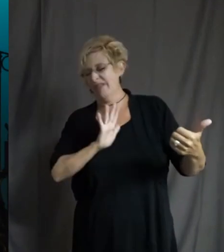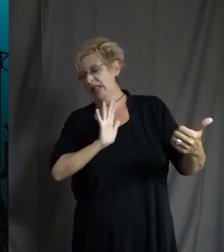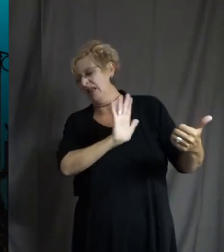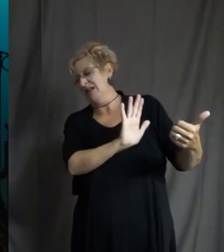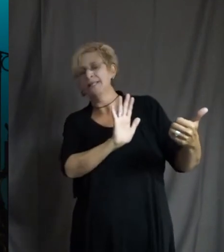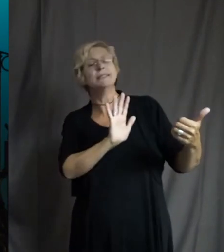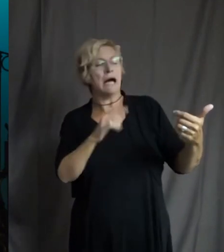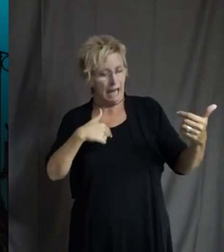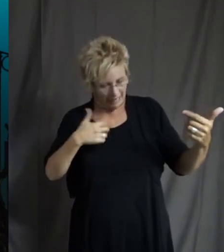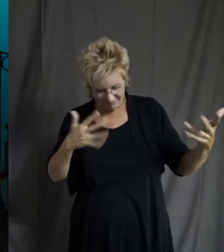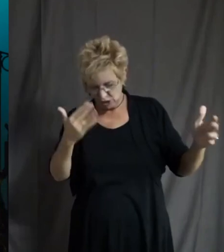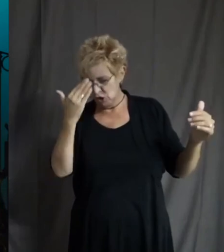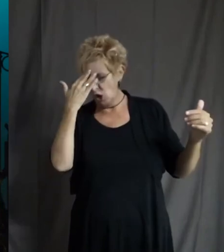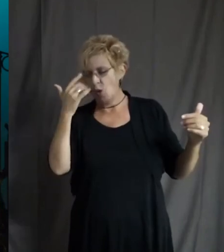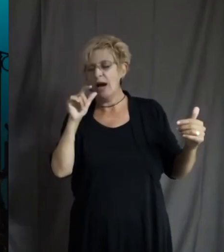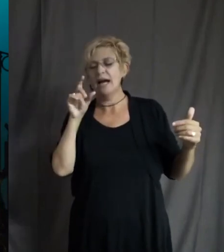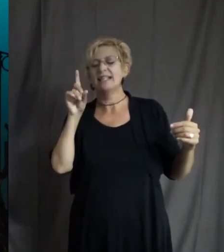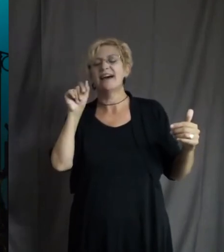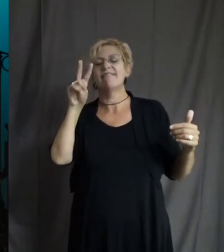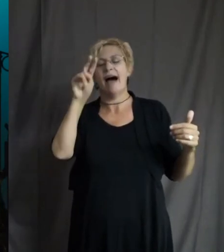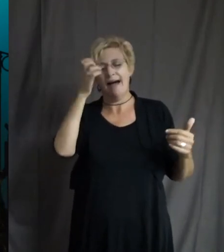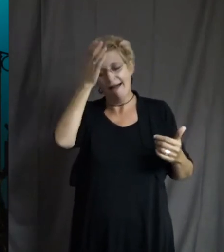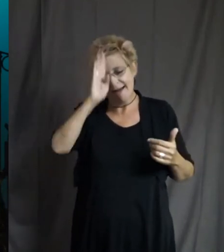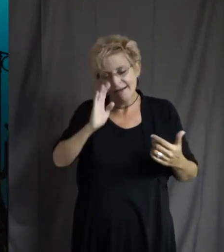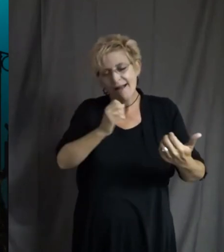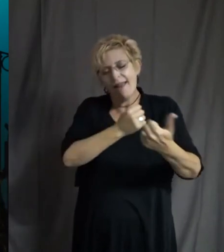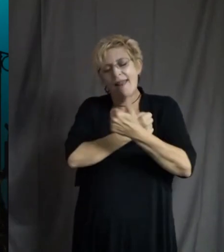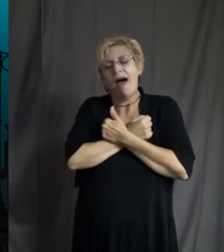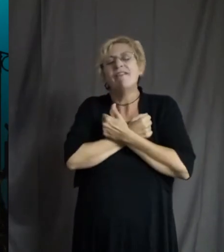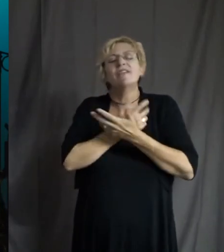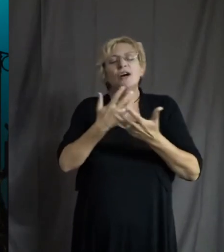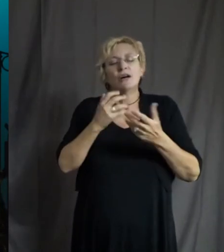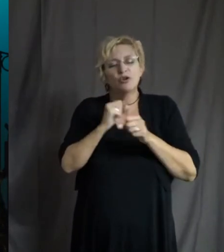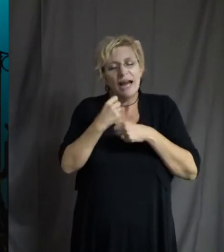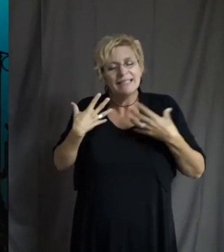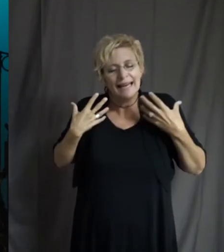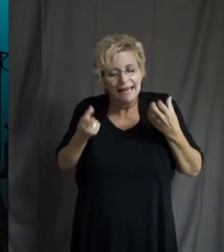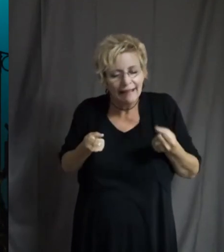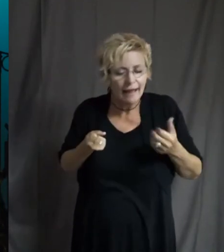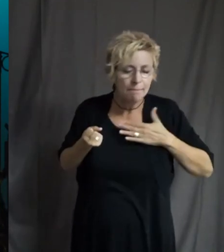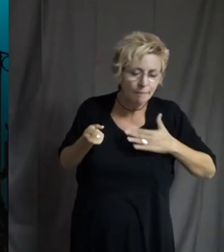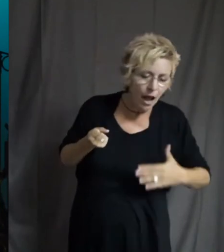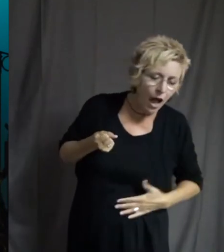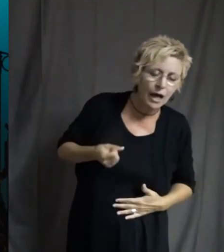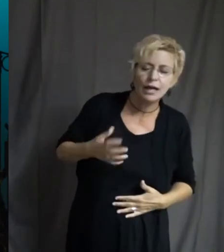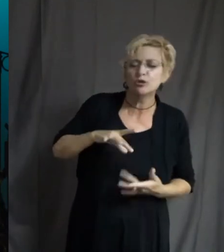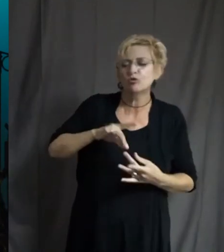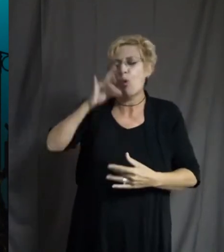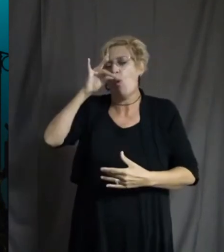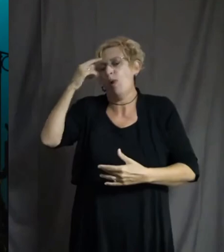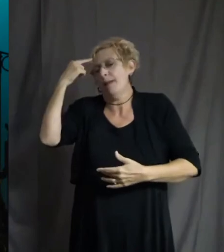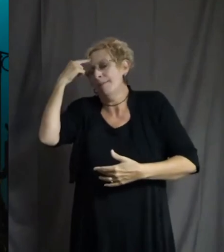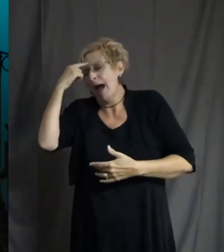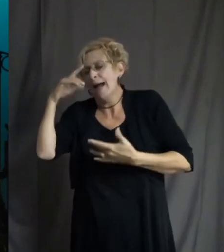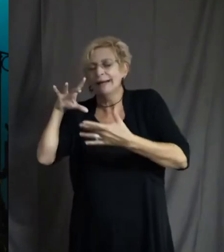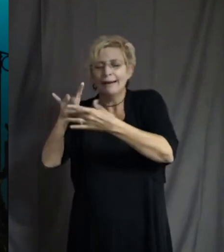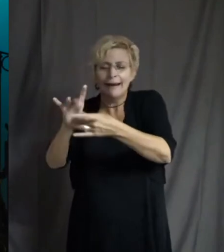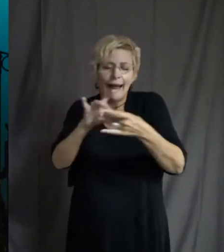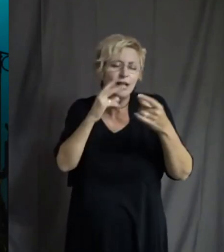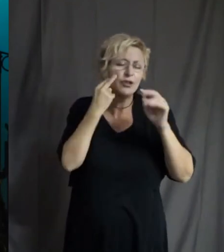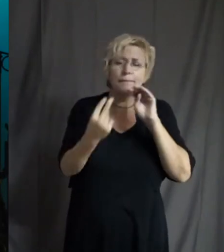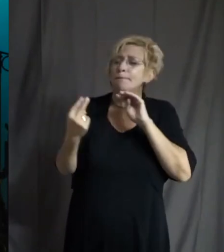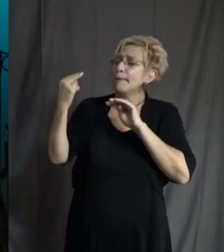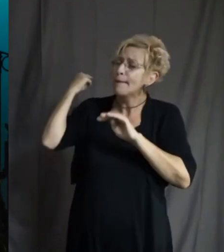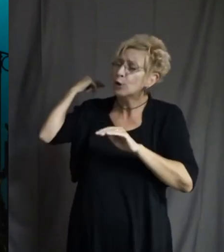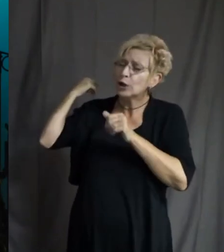those I may feel separated or have separated myself from, I know that this divine love brings together and creates healing of body, of